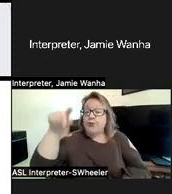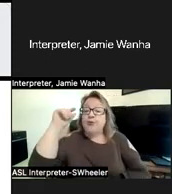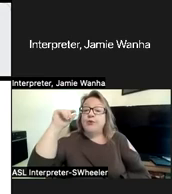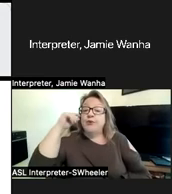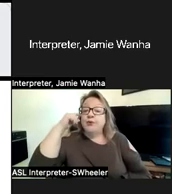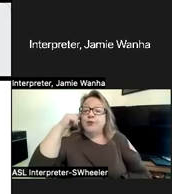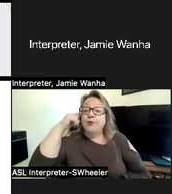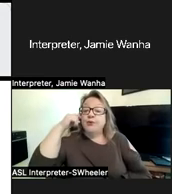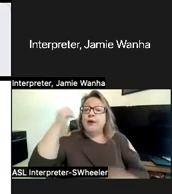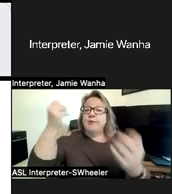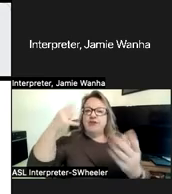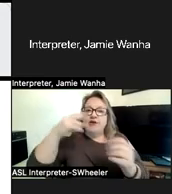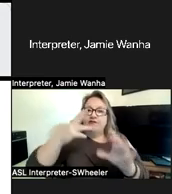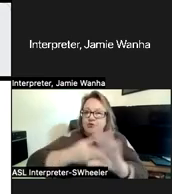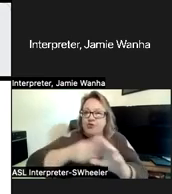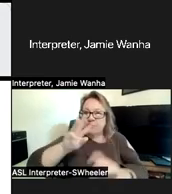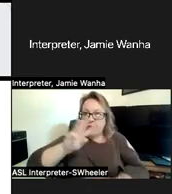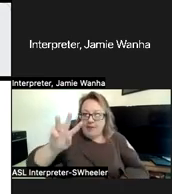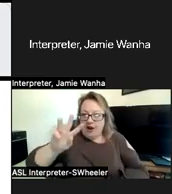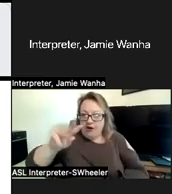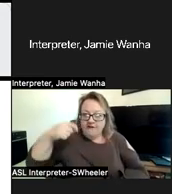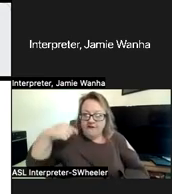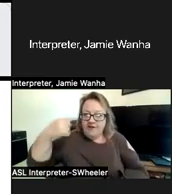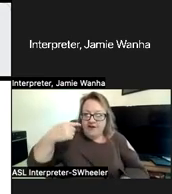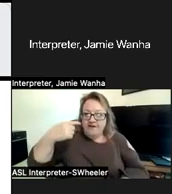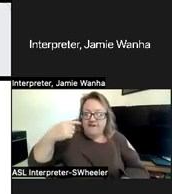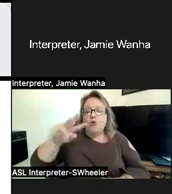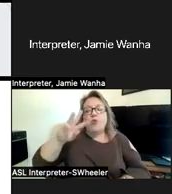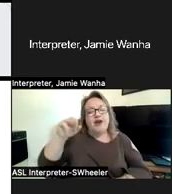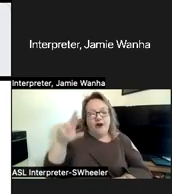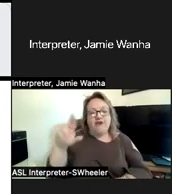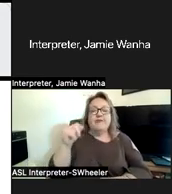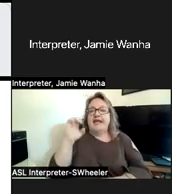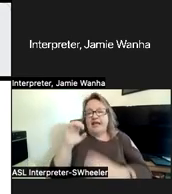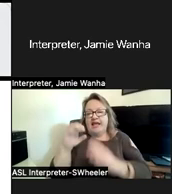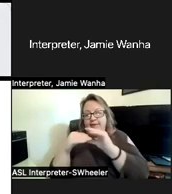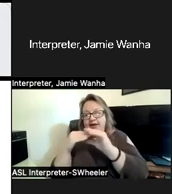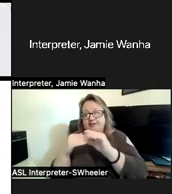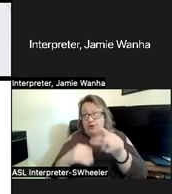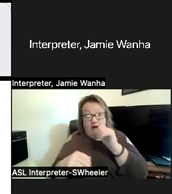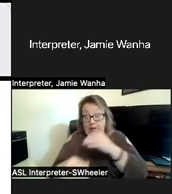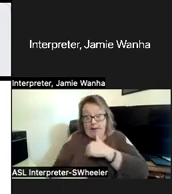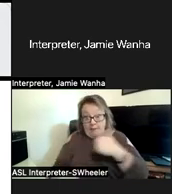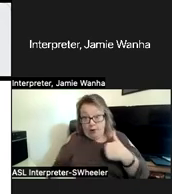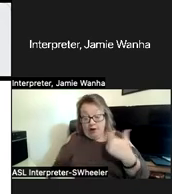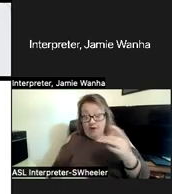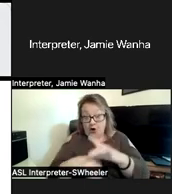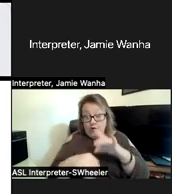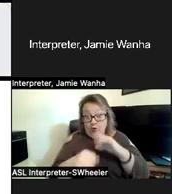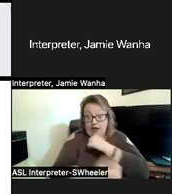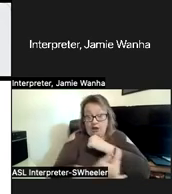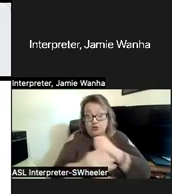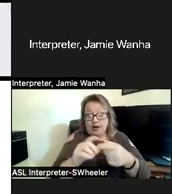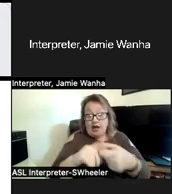many of you have come onto this webinar from emails from other partners represented here. So if you're not a member of Earthquake Country Alliance,